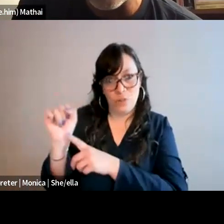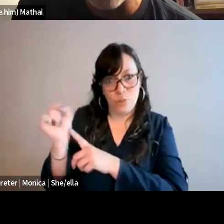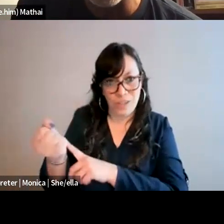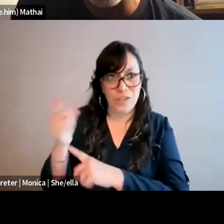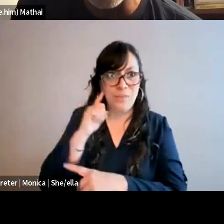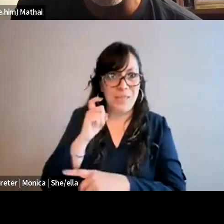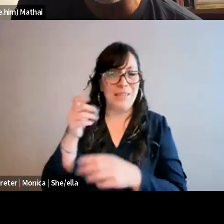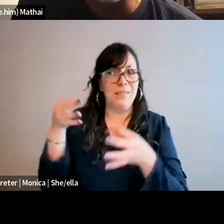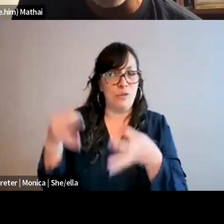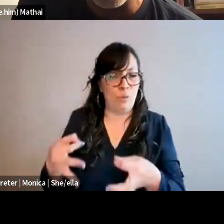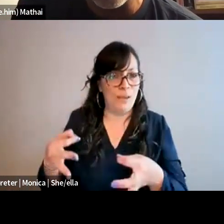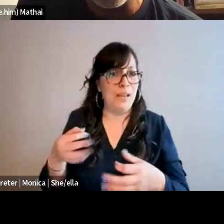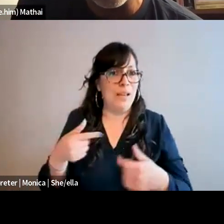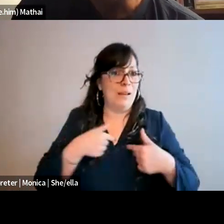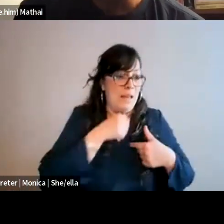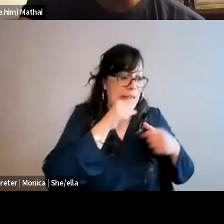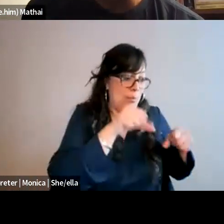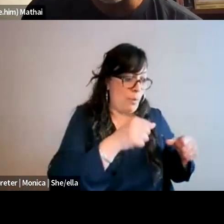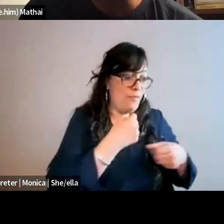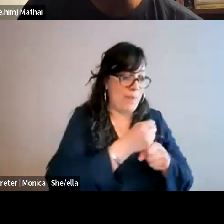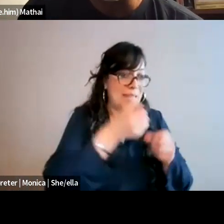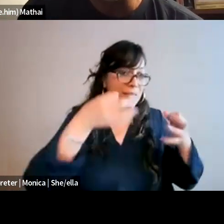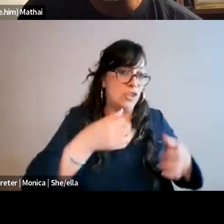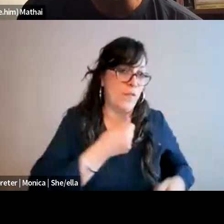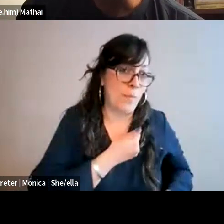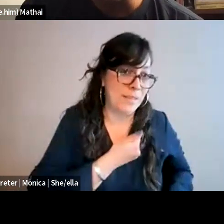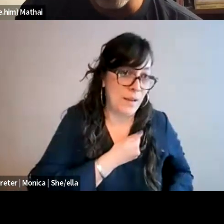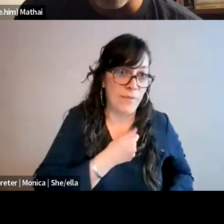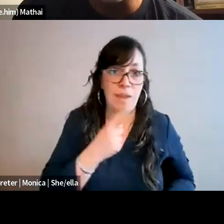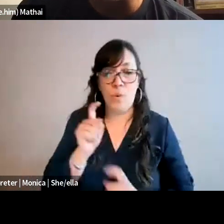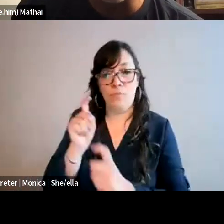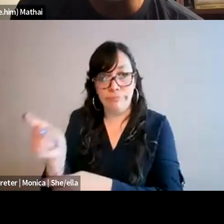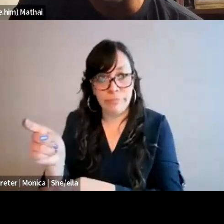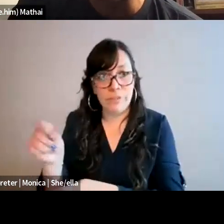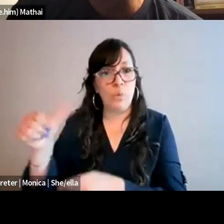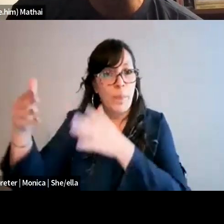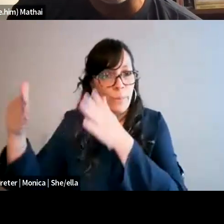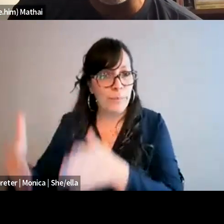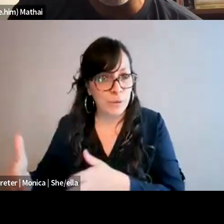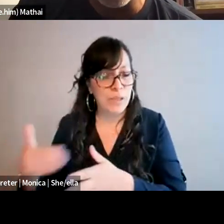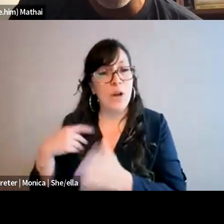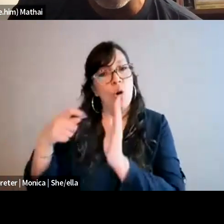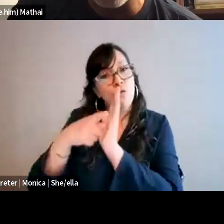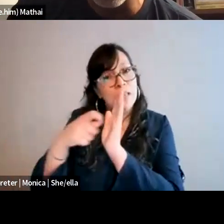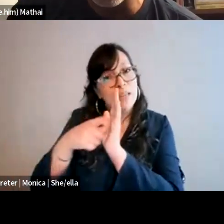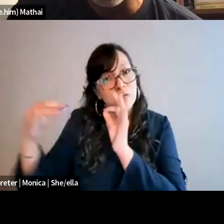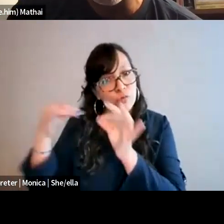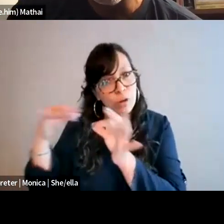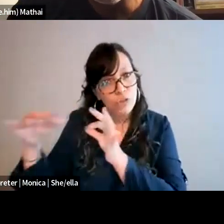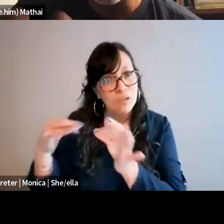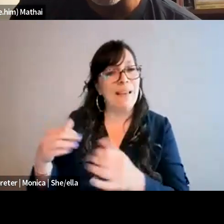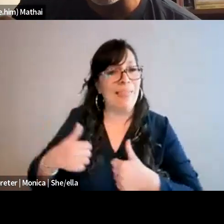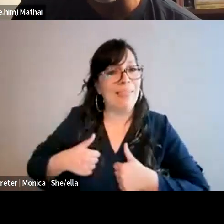determined incapable of making a treatment decision, they would have an agent to turn to or provide written instructions known as a living